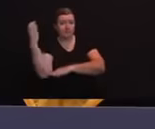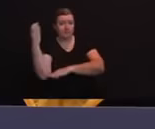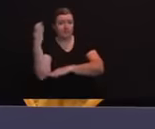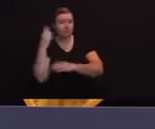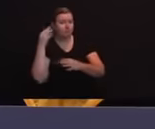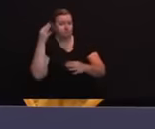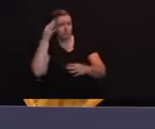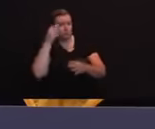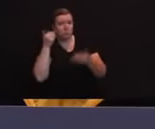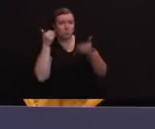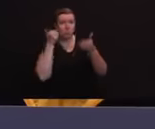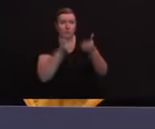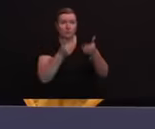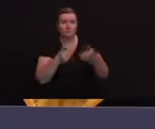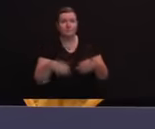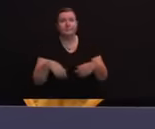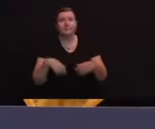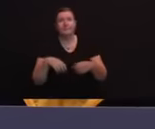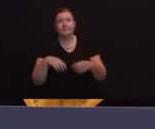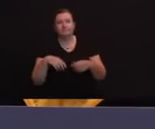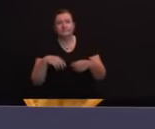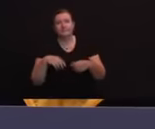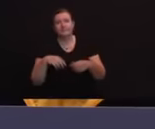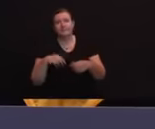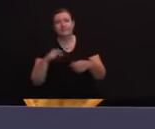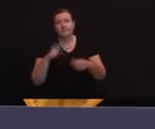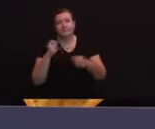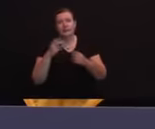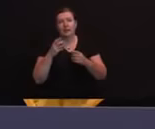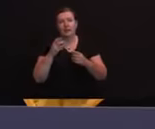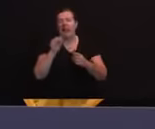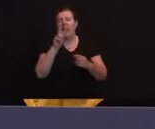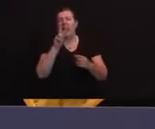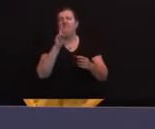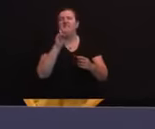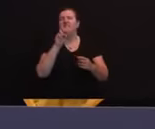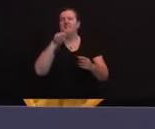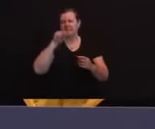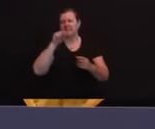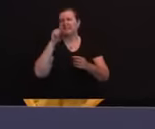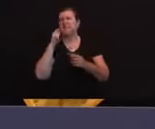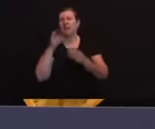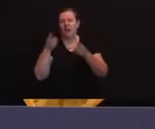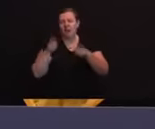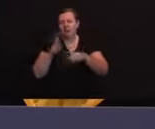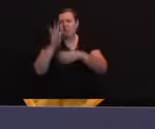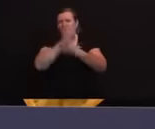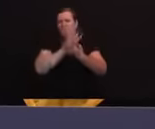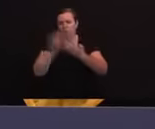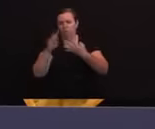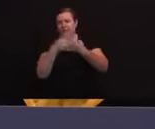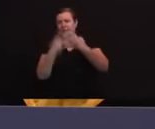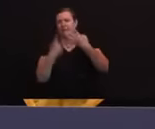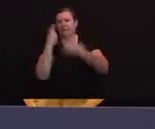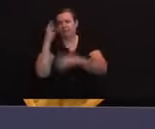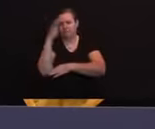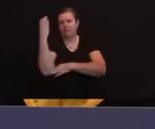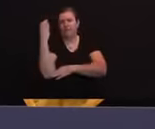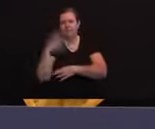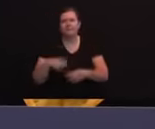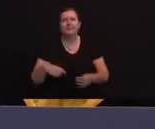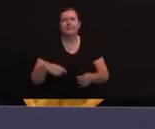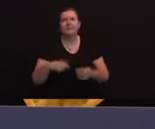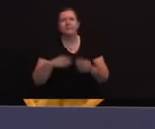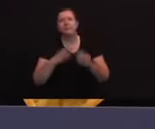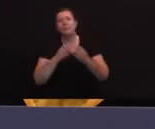obviously preceding Christmas in the Christian faith. We got to make sure that we both preserve the right to worship, but do it the right way and